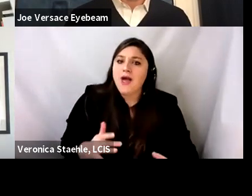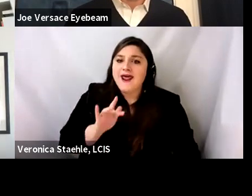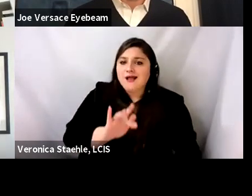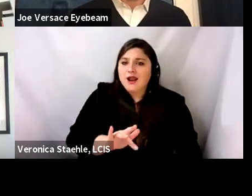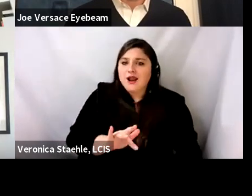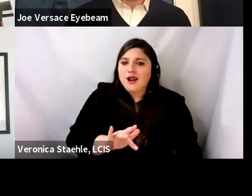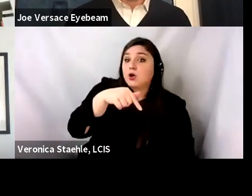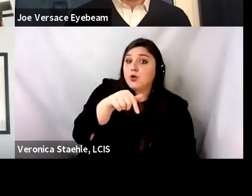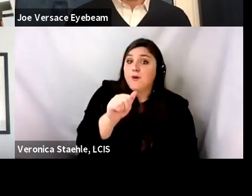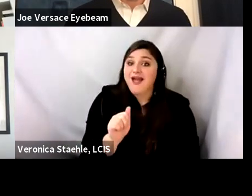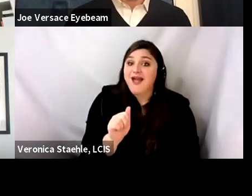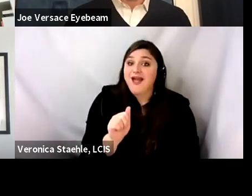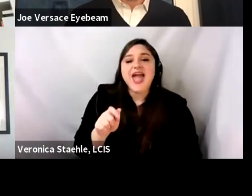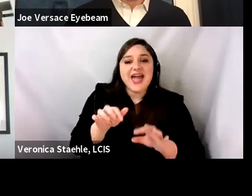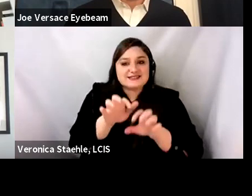The phone number is